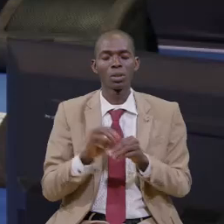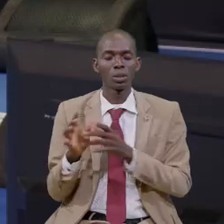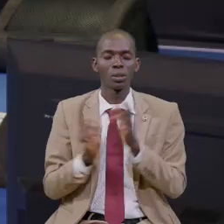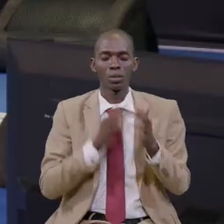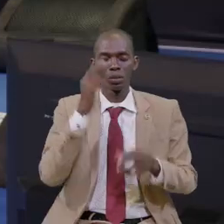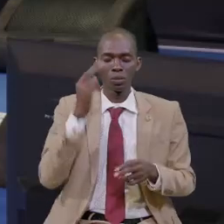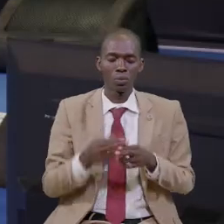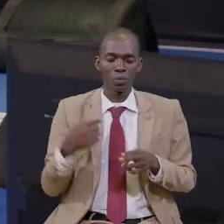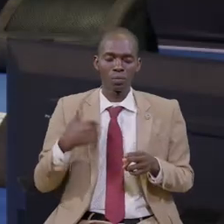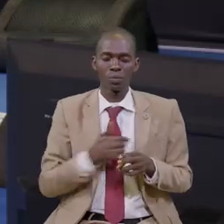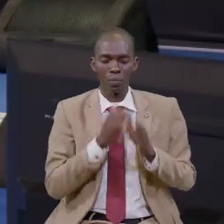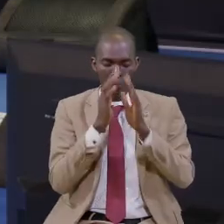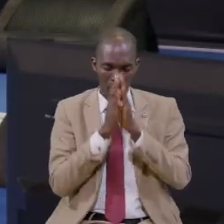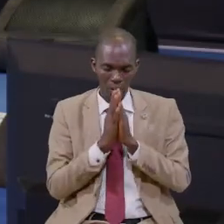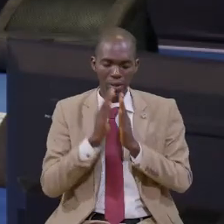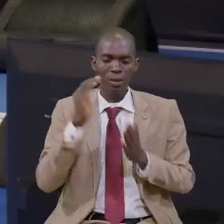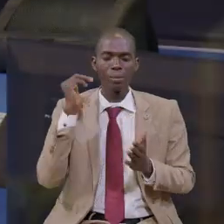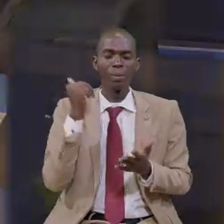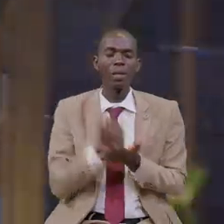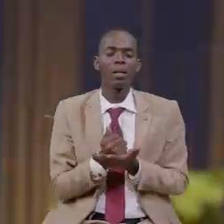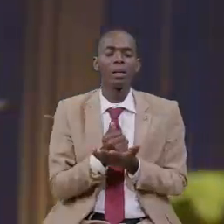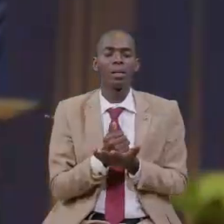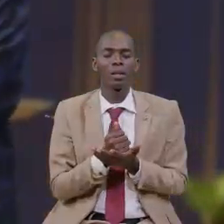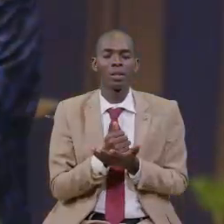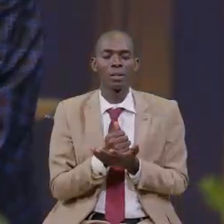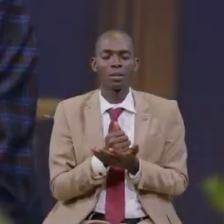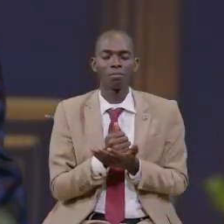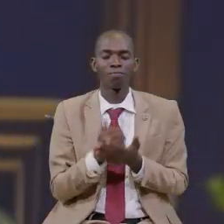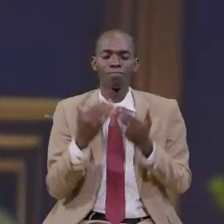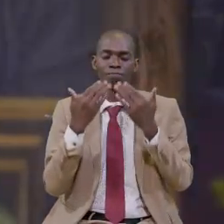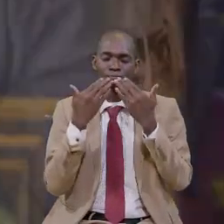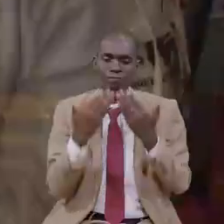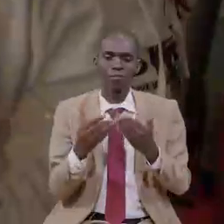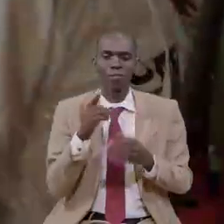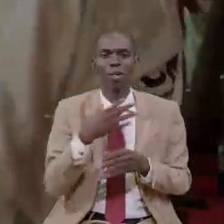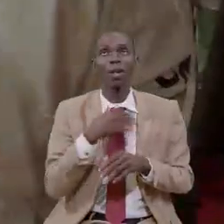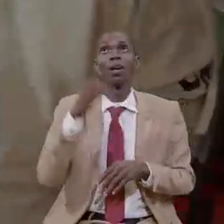name we pray. Thank you and God bless you.